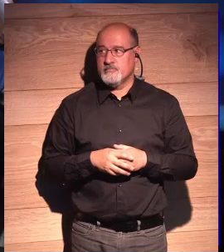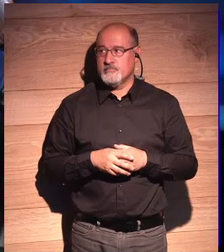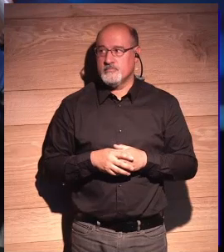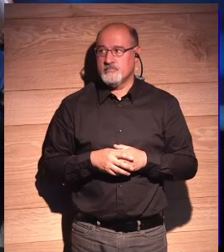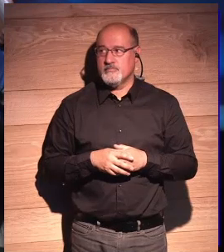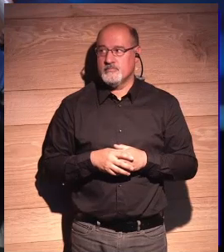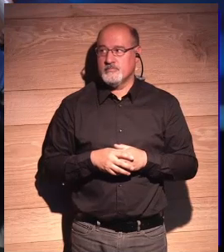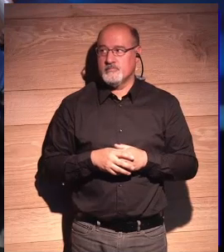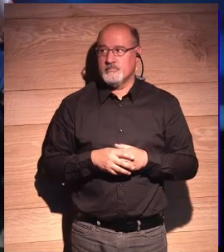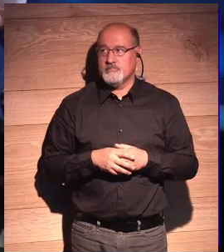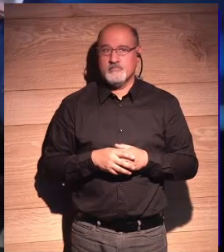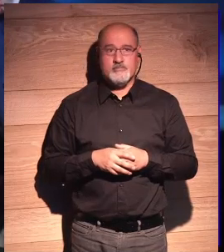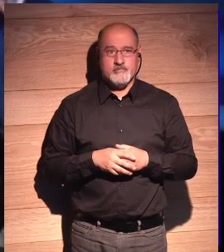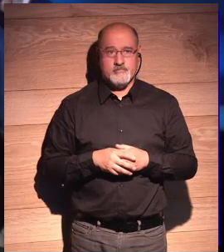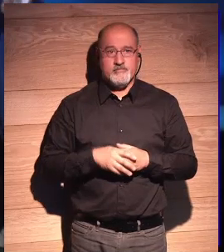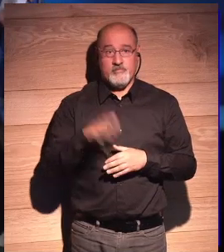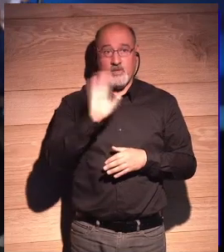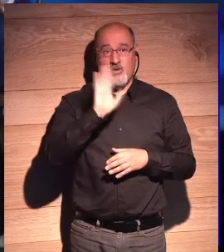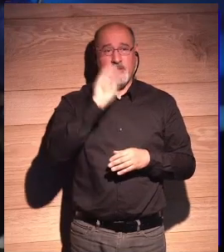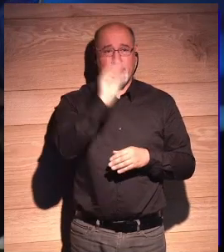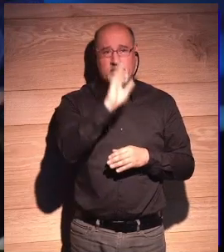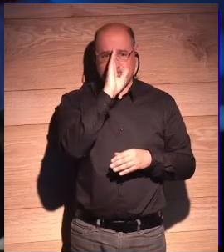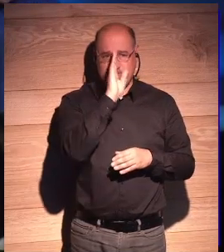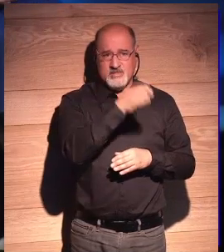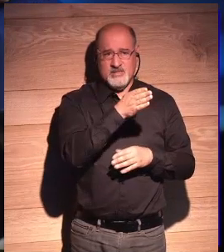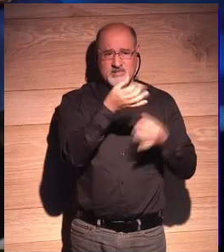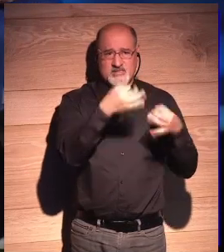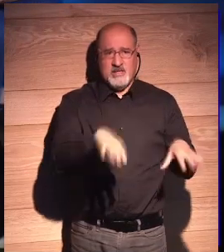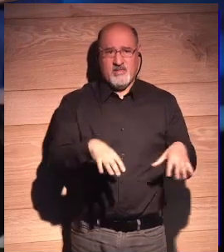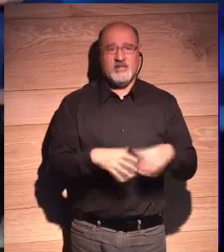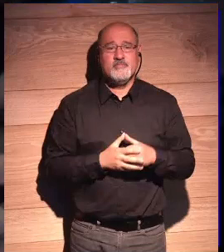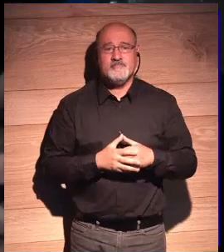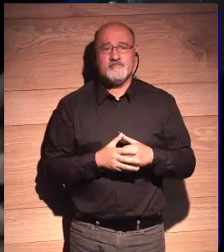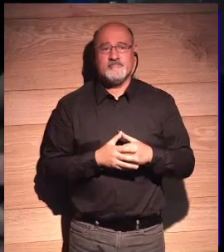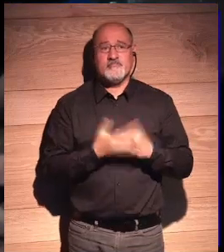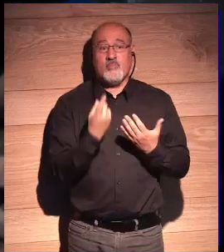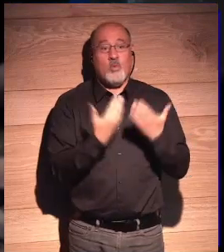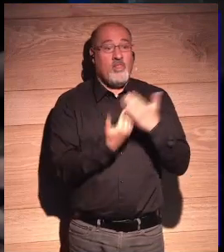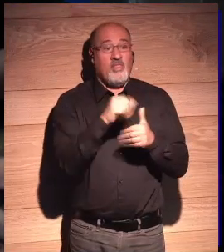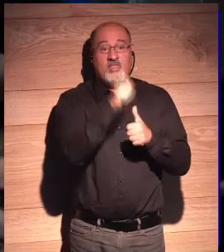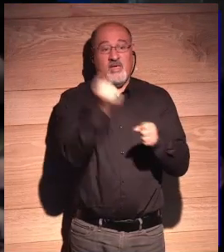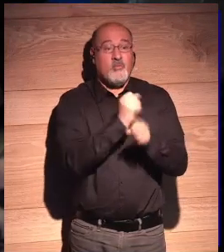Hi, Daniel. Just a simple question. Thank you. What's a typical working day for you?